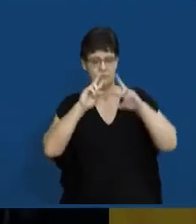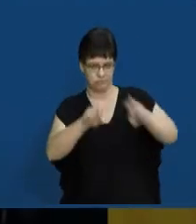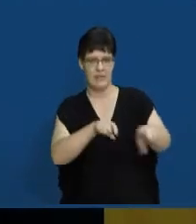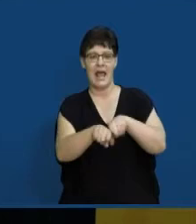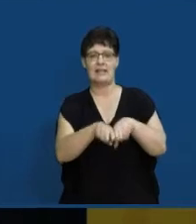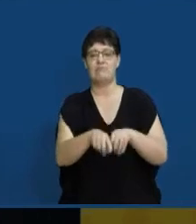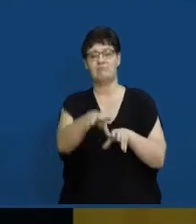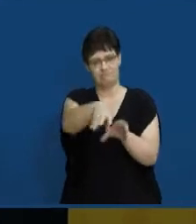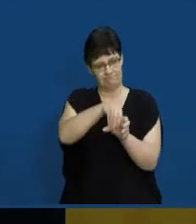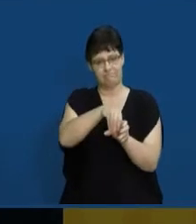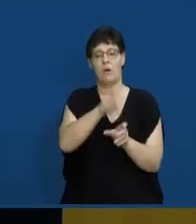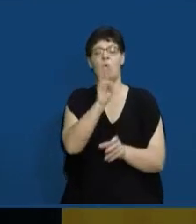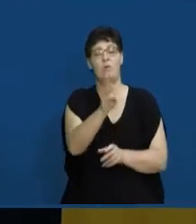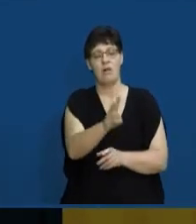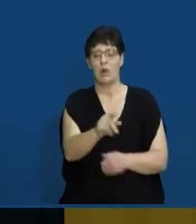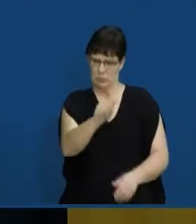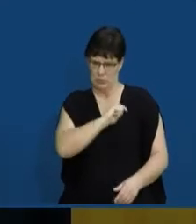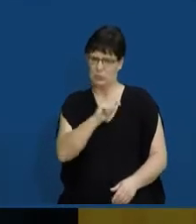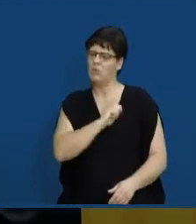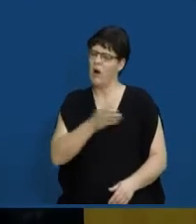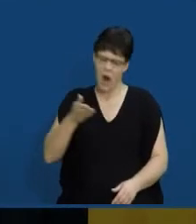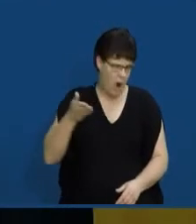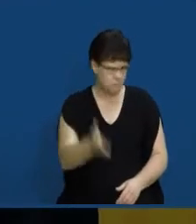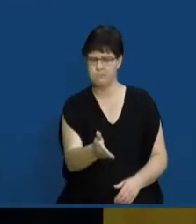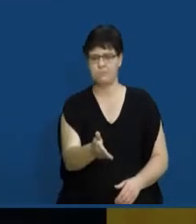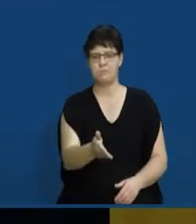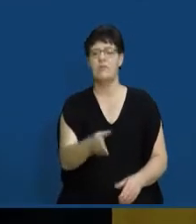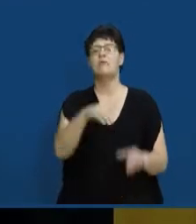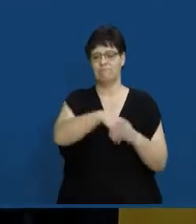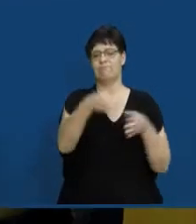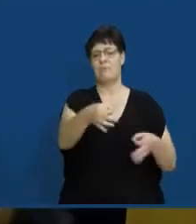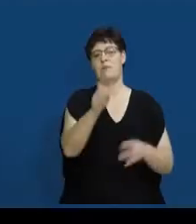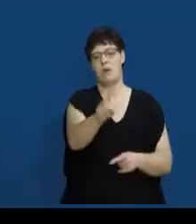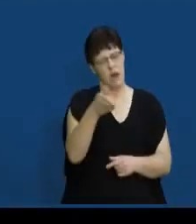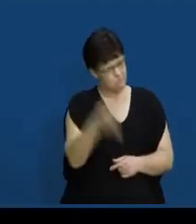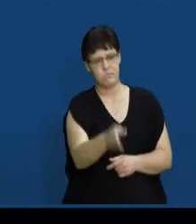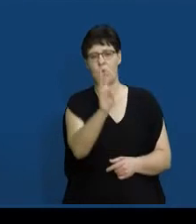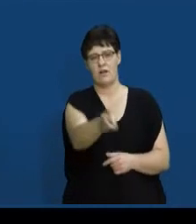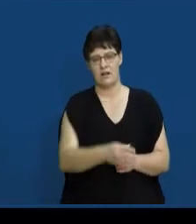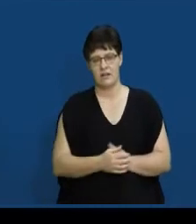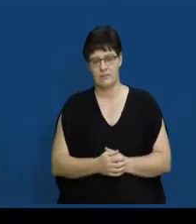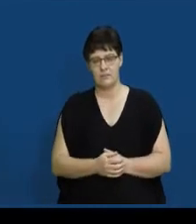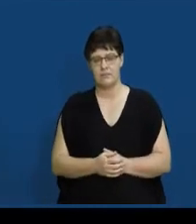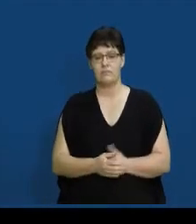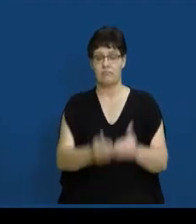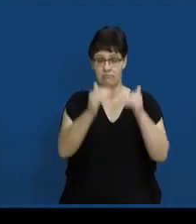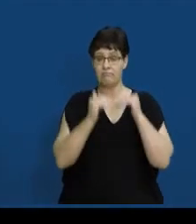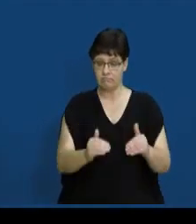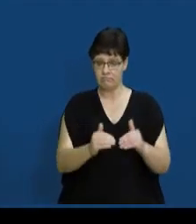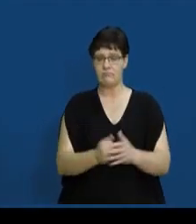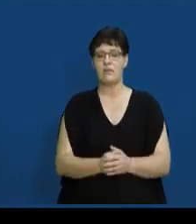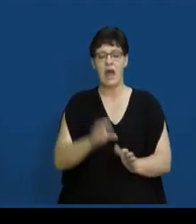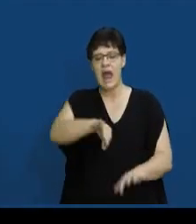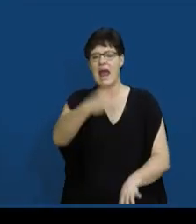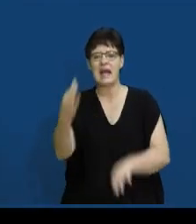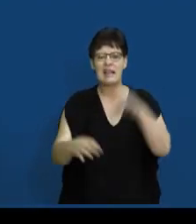is one definite question that you will definitely find in paper 1. Okay, then you have analysis and